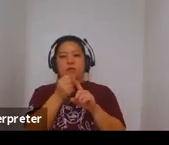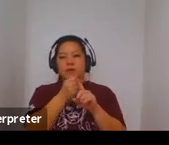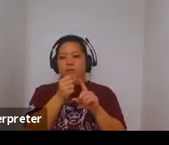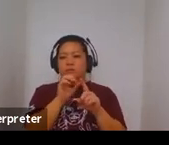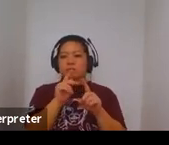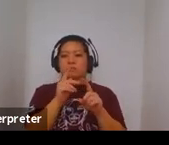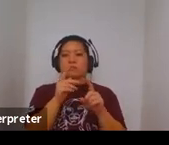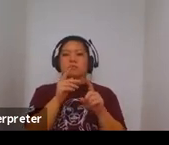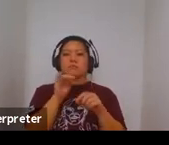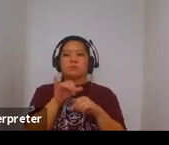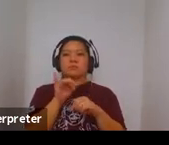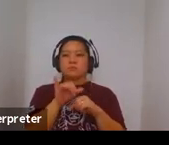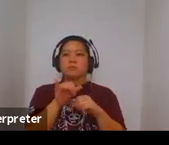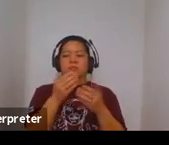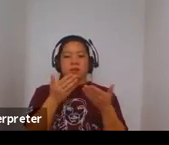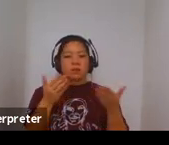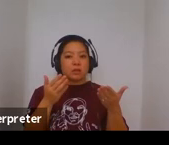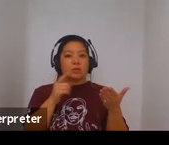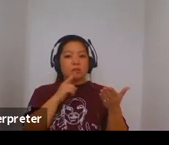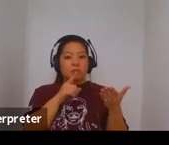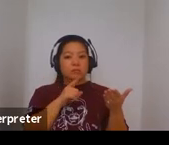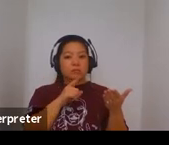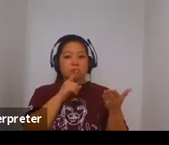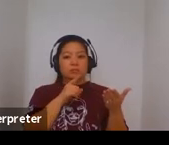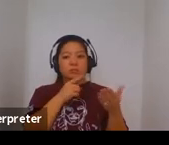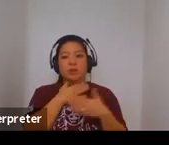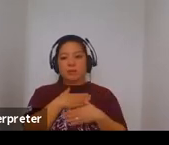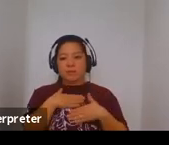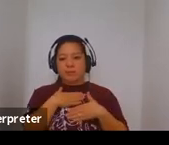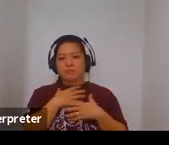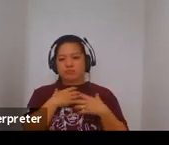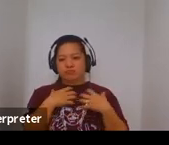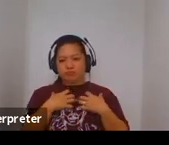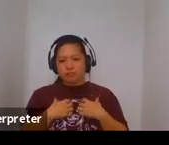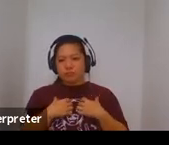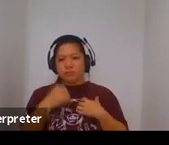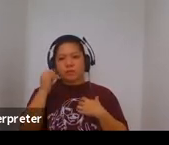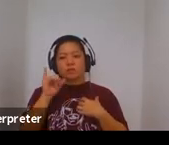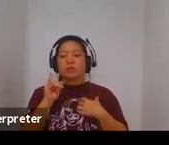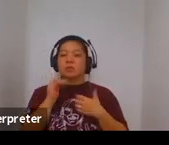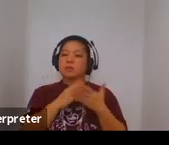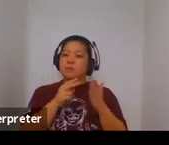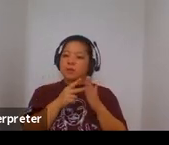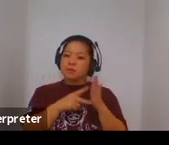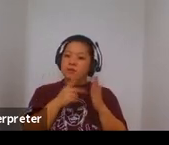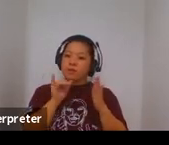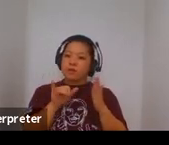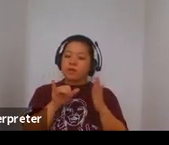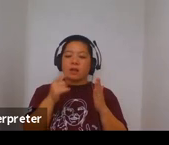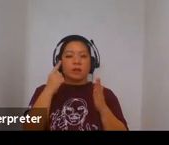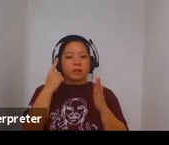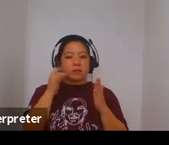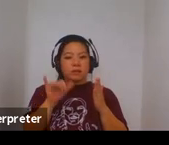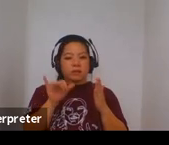my thing I am super passionate about. I do believe there are policies for that. I think